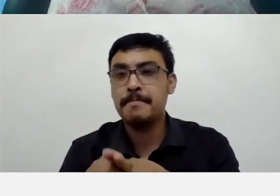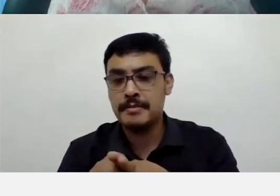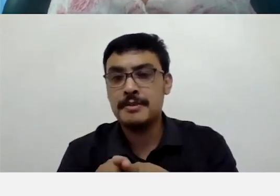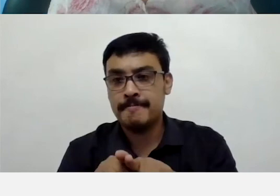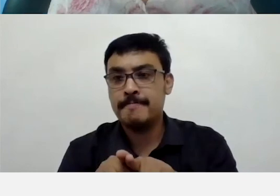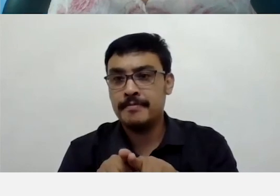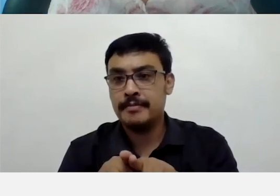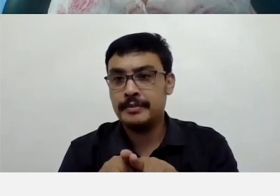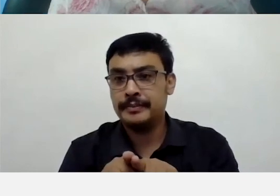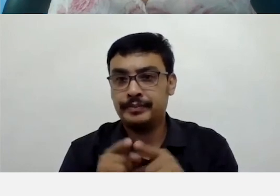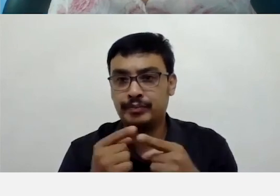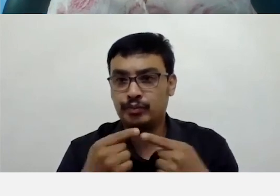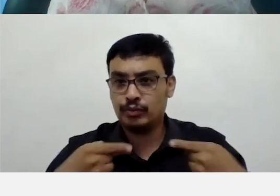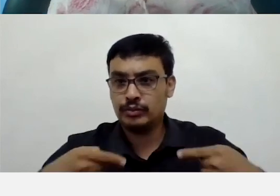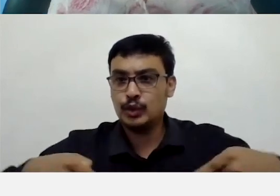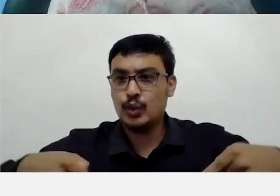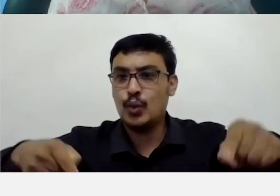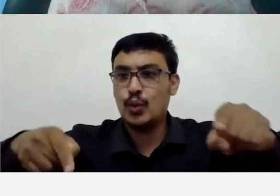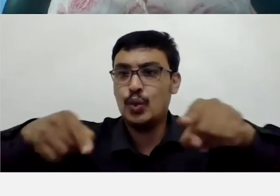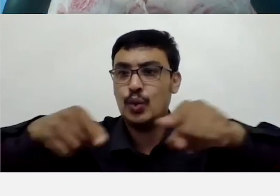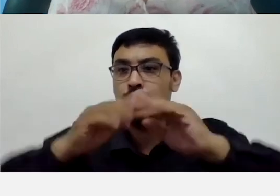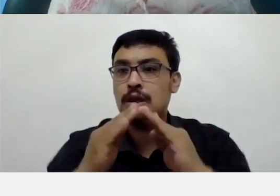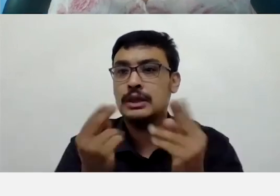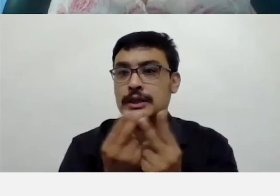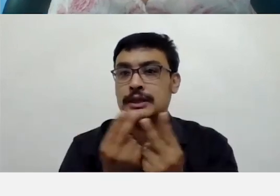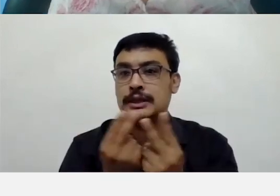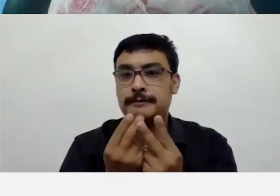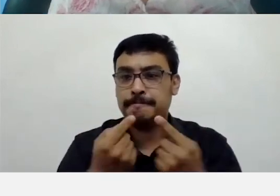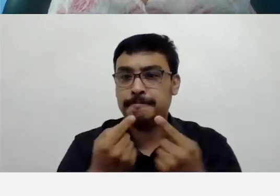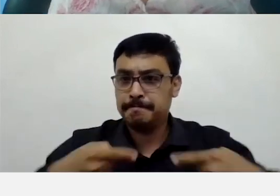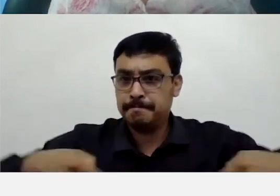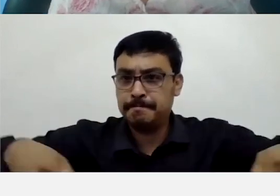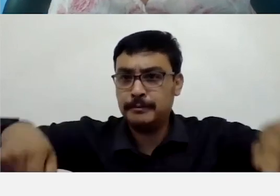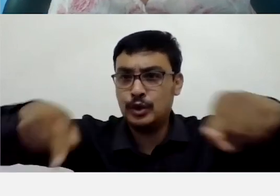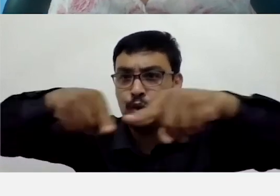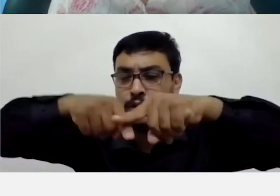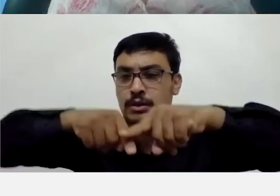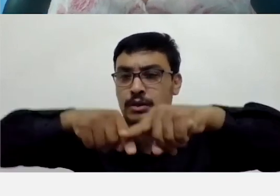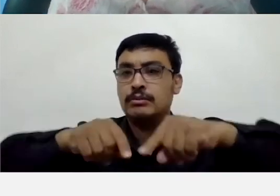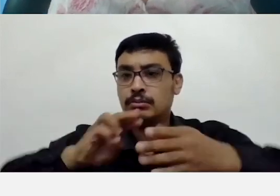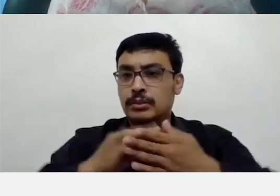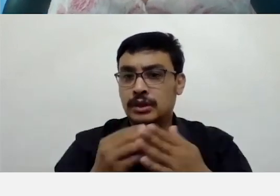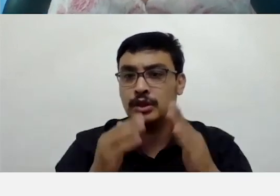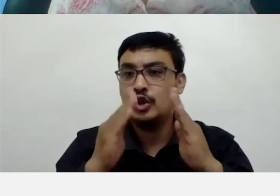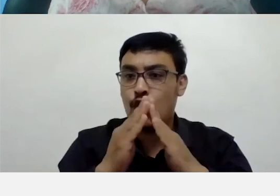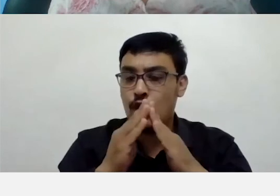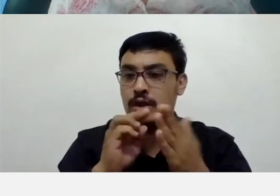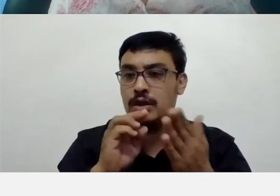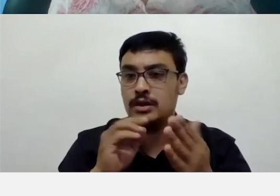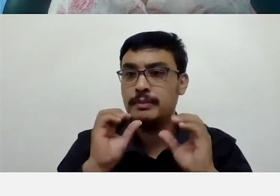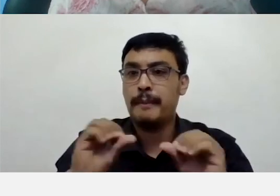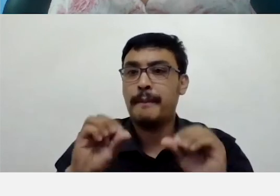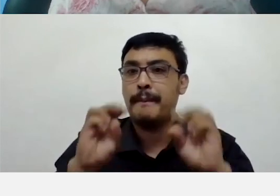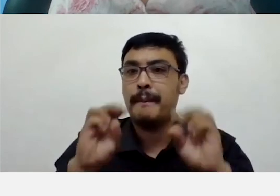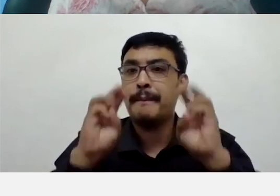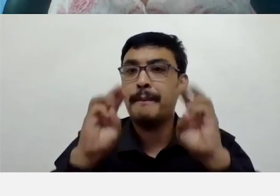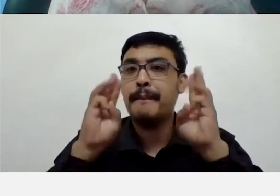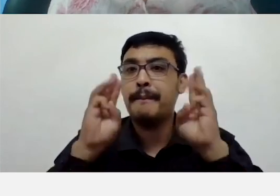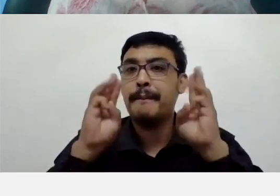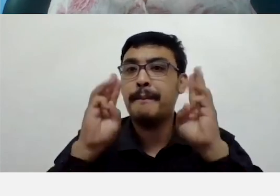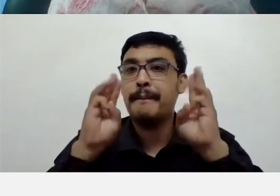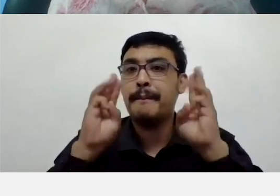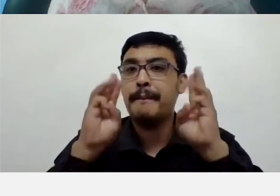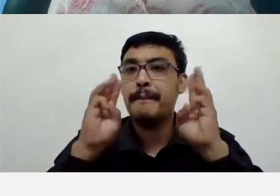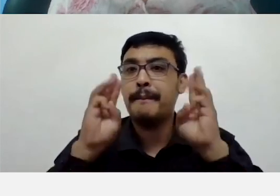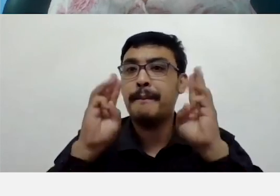Ram Zupadi. Ram Zupadi has played vital role in earthquake of 1934